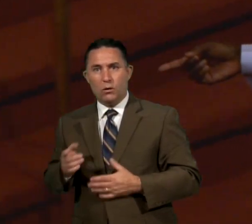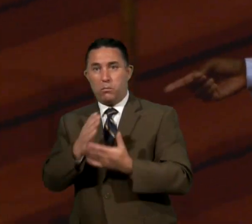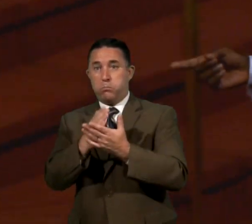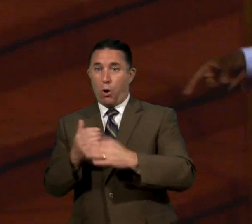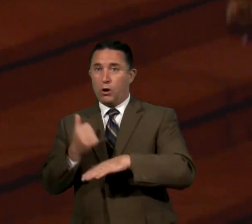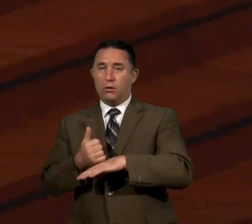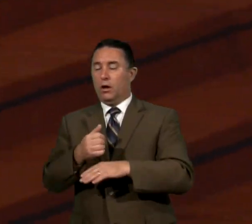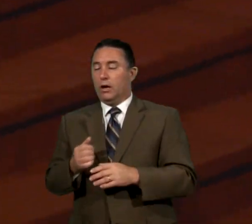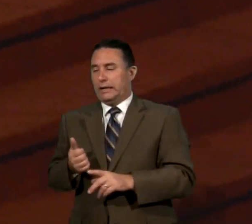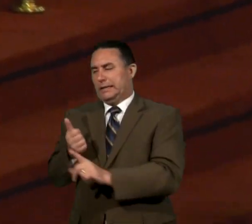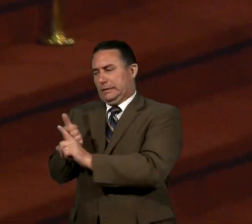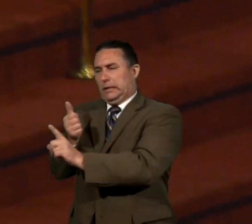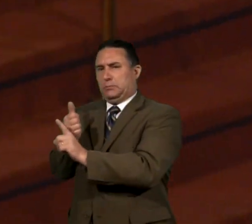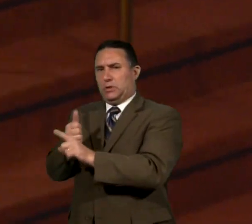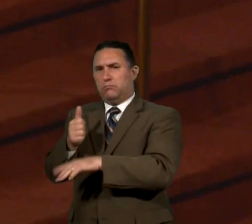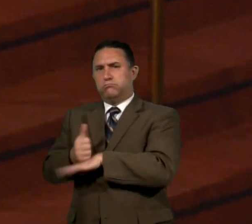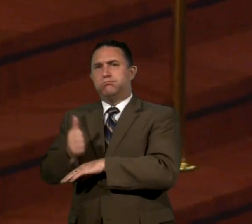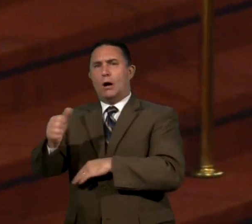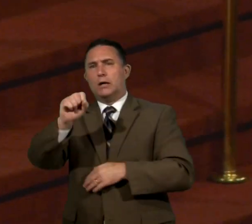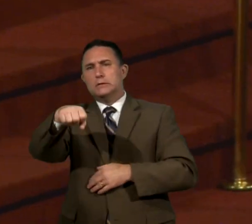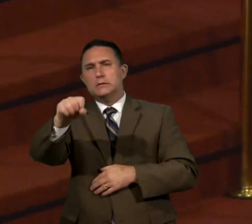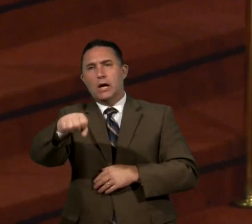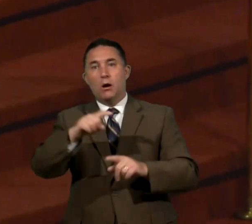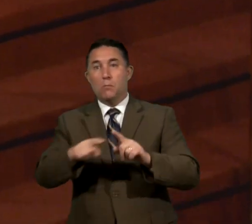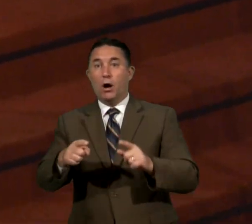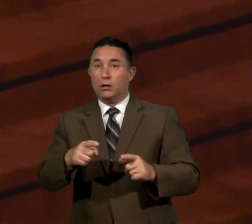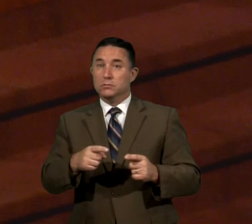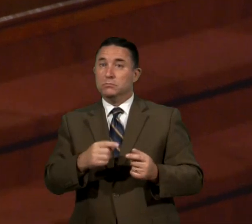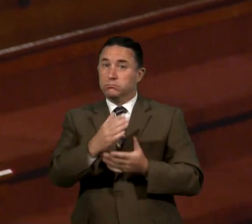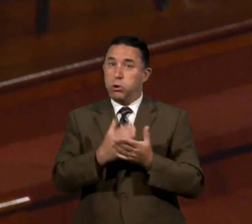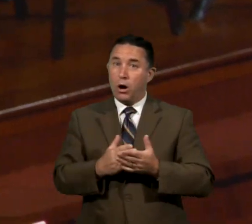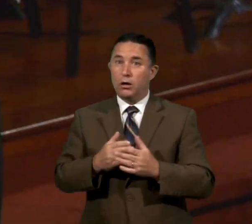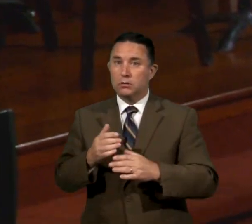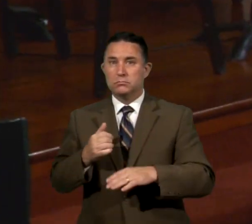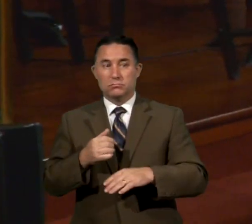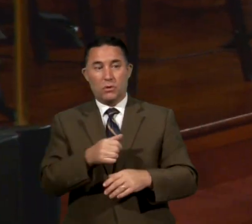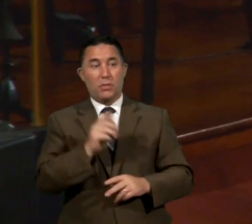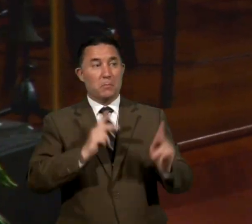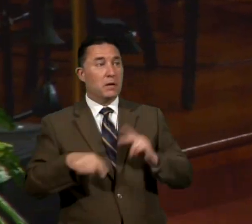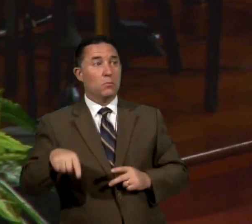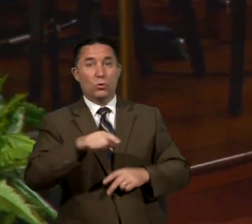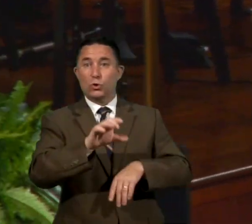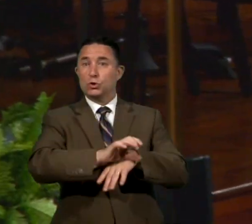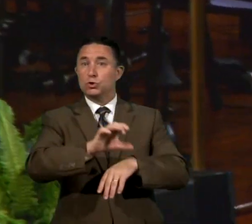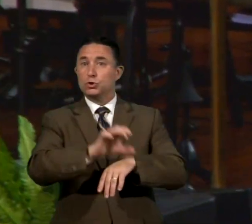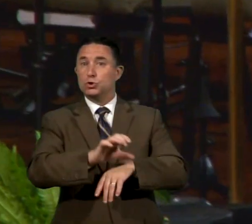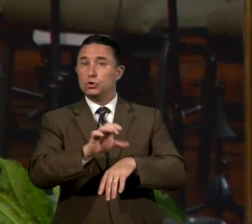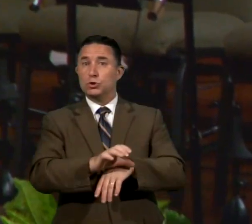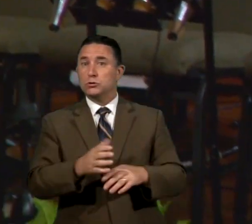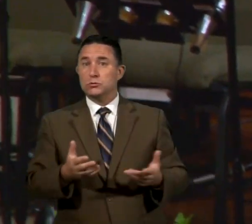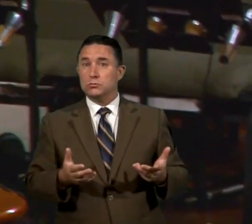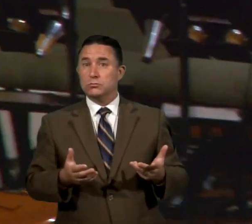blame, yes, it was on himself, but a good part of the blame was upon the rest of the people in the church.